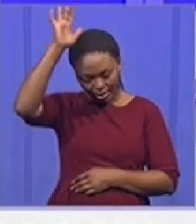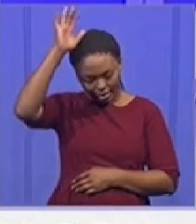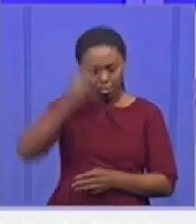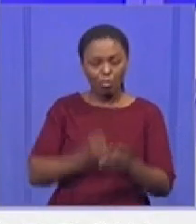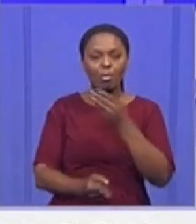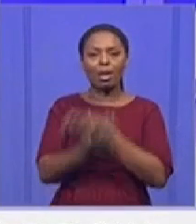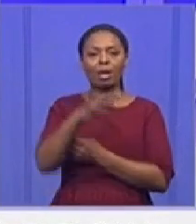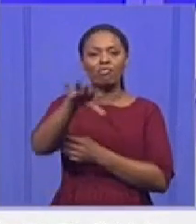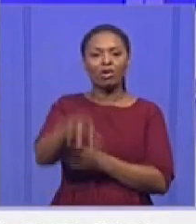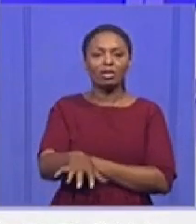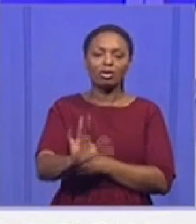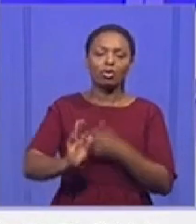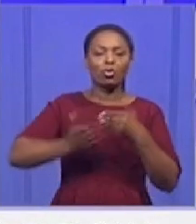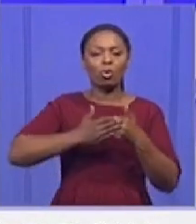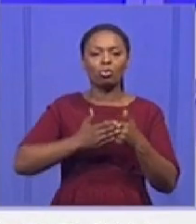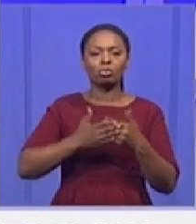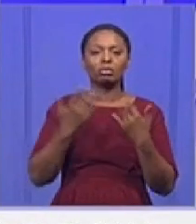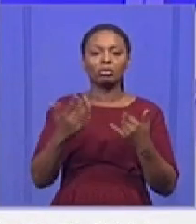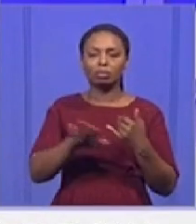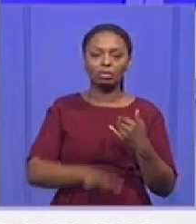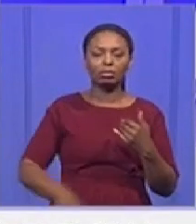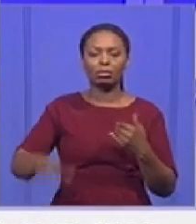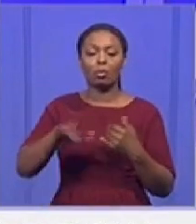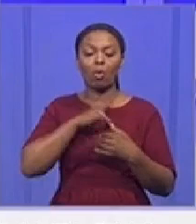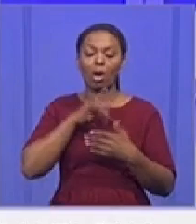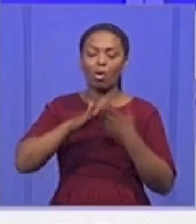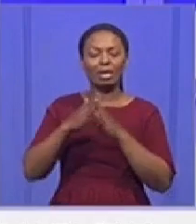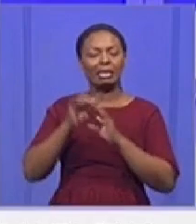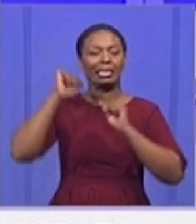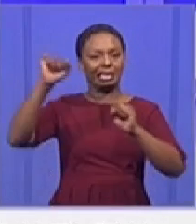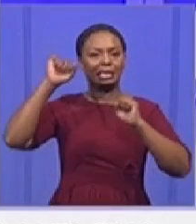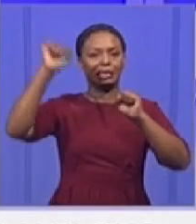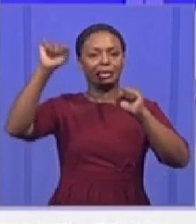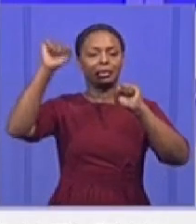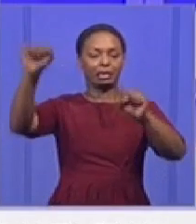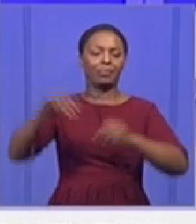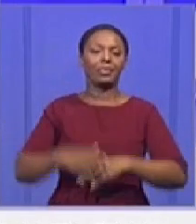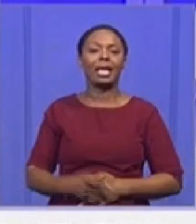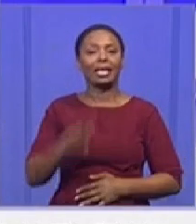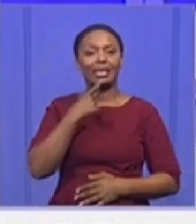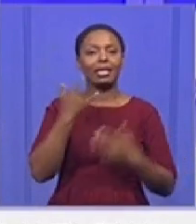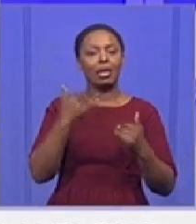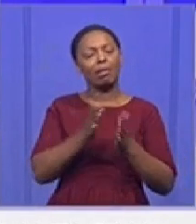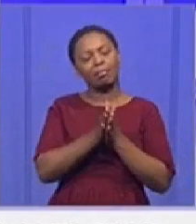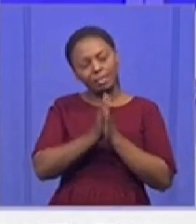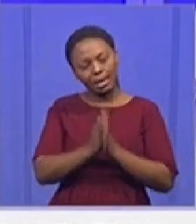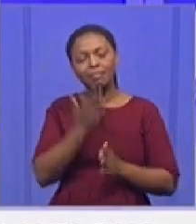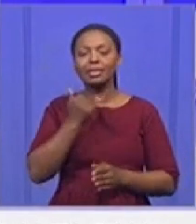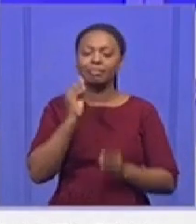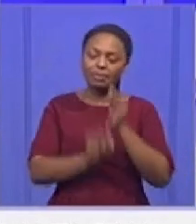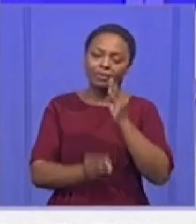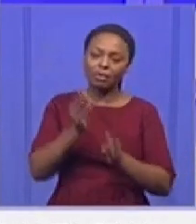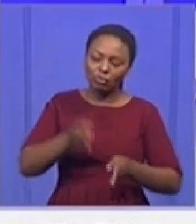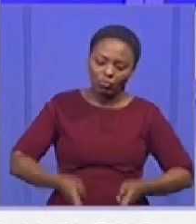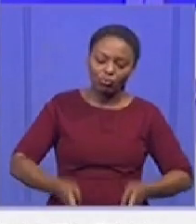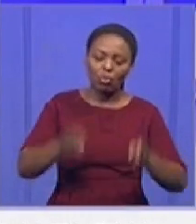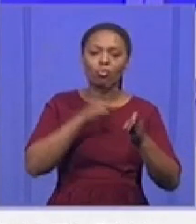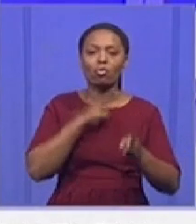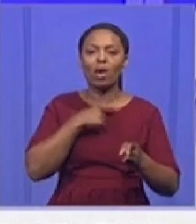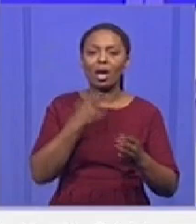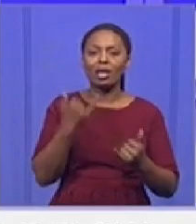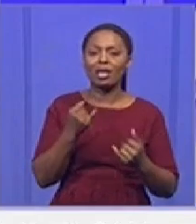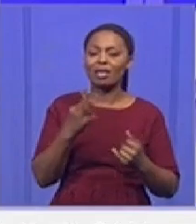Mpumalanga di tswetswe ke baagi bao ba neng ba dira ditshupetso. Ba ne ba ikuela gore go baakangwe ditsela tseo ba reng ga di tsamaege